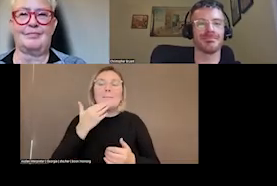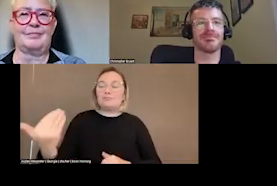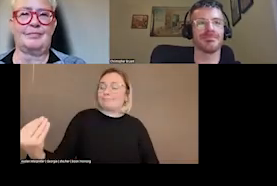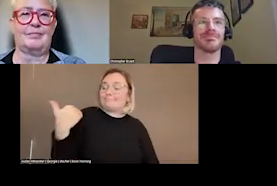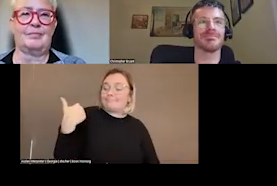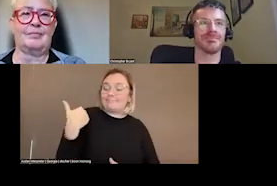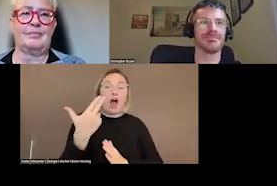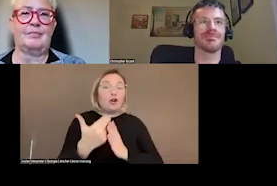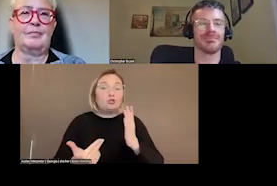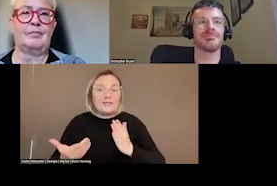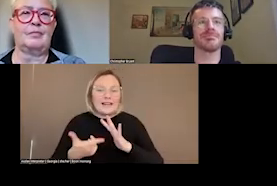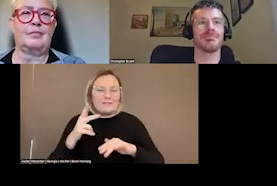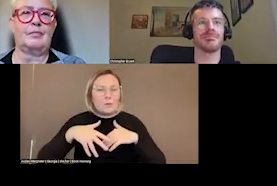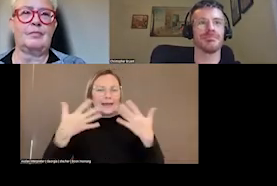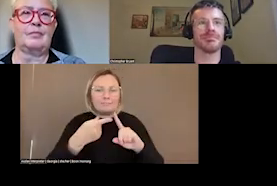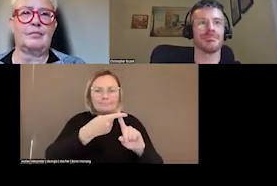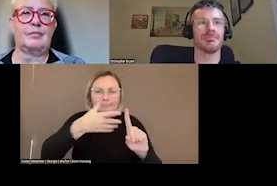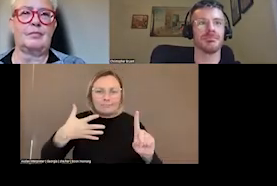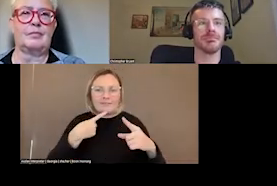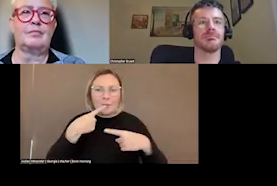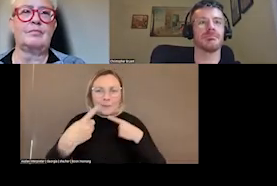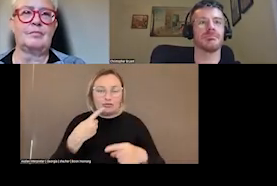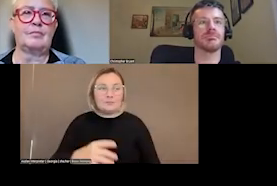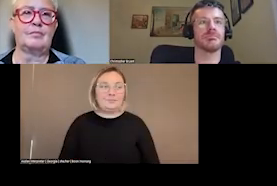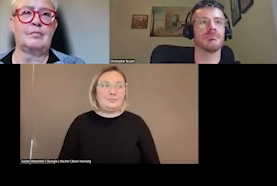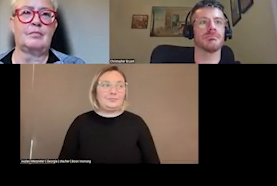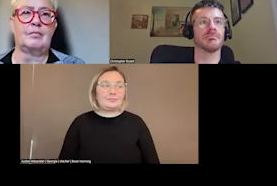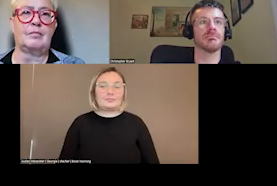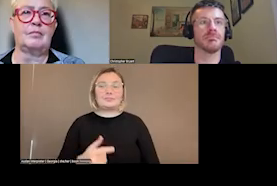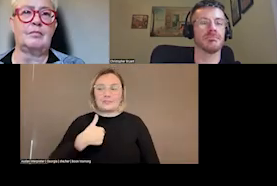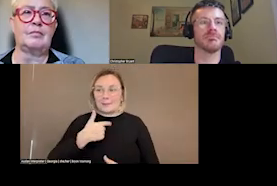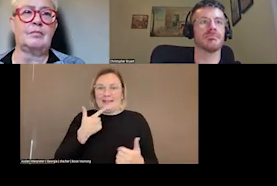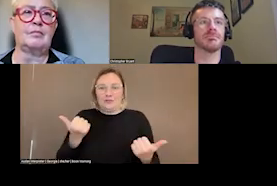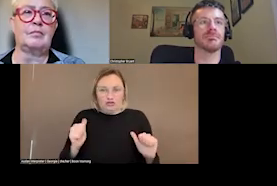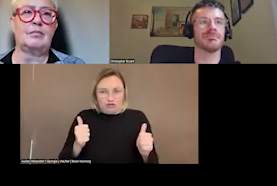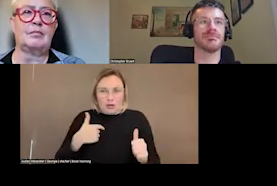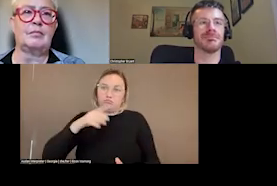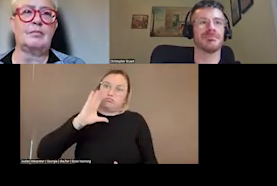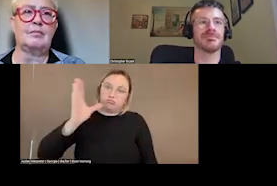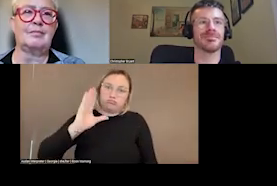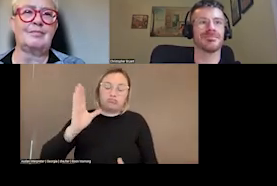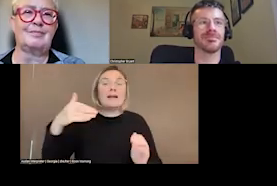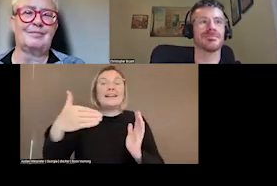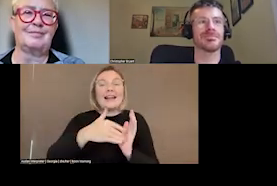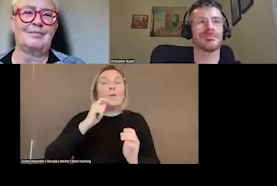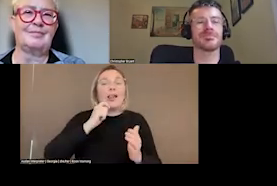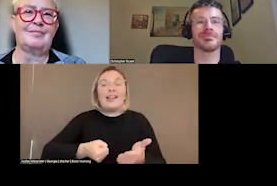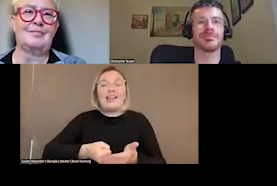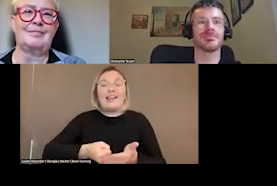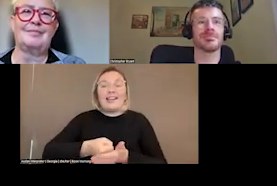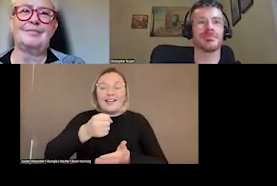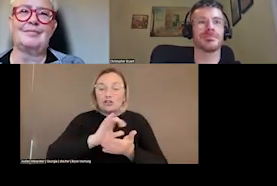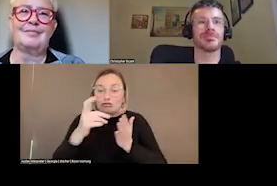Artist Services if you've got any specific information. That's enough of me as a talking head. I'm going to hand over to